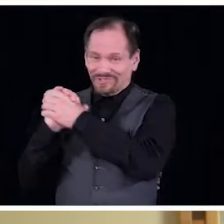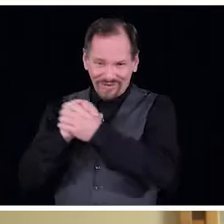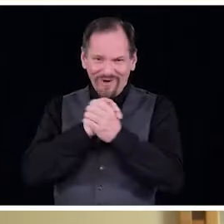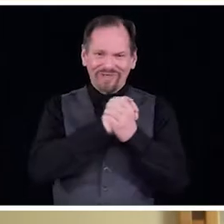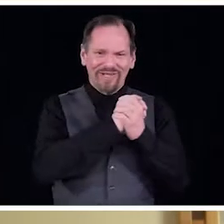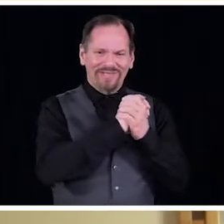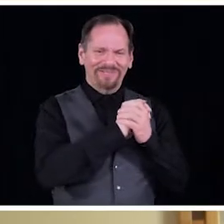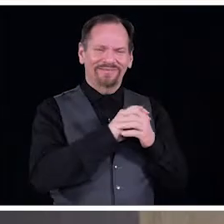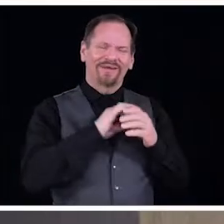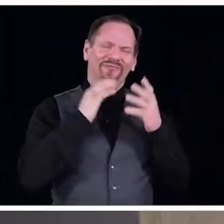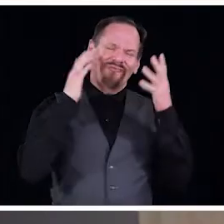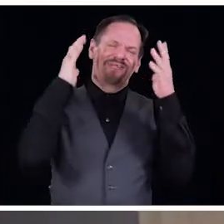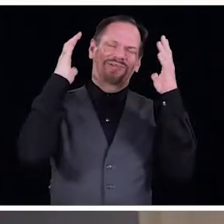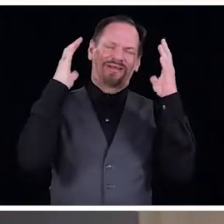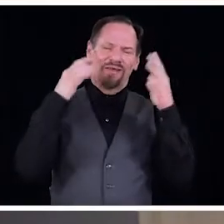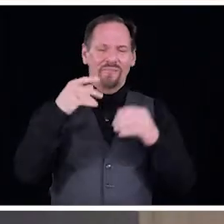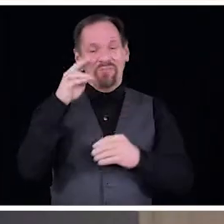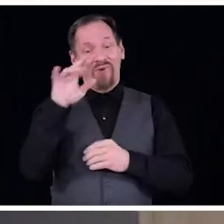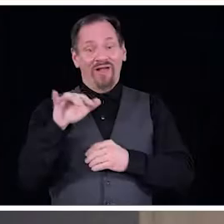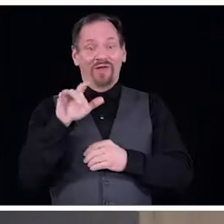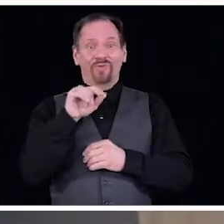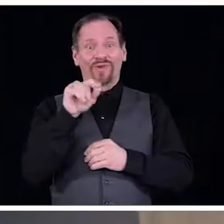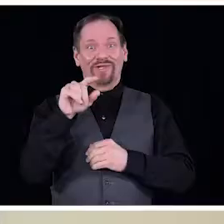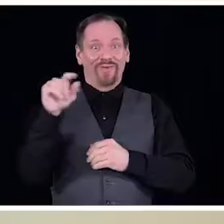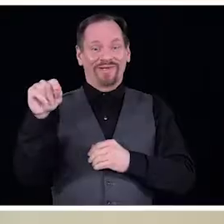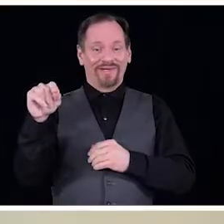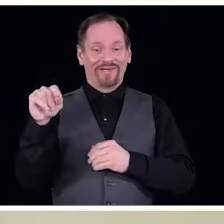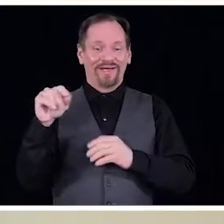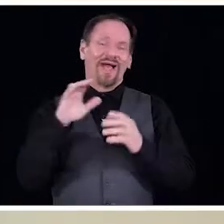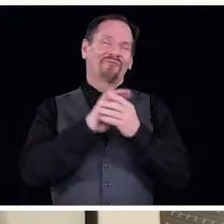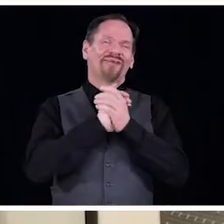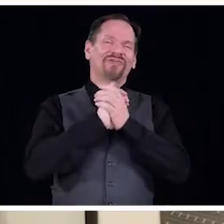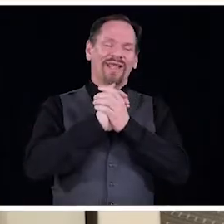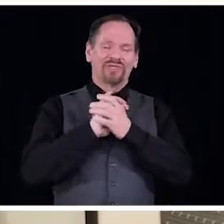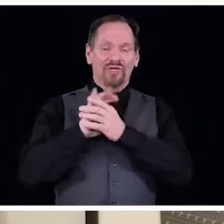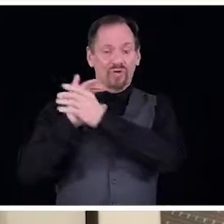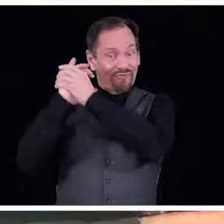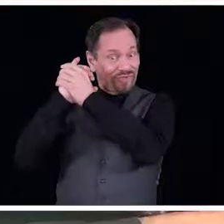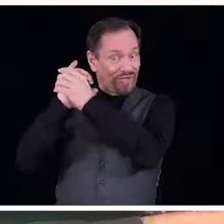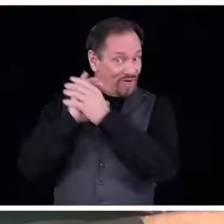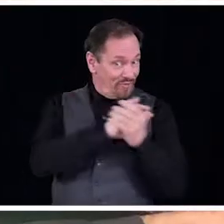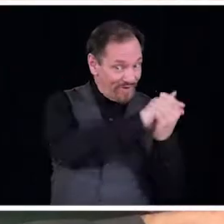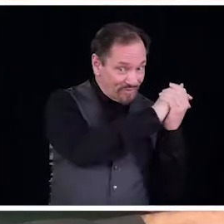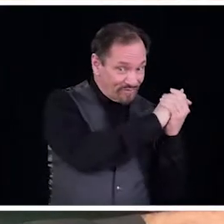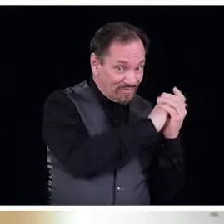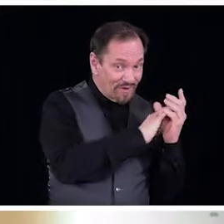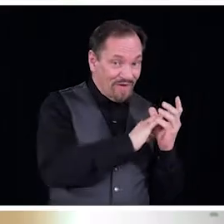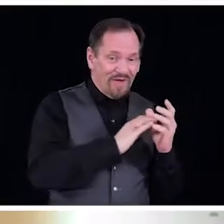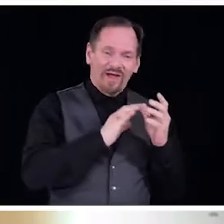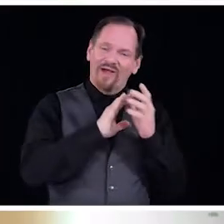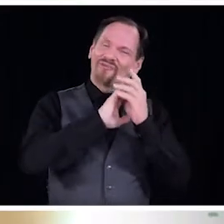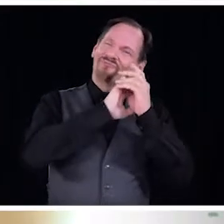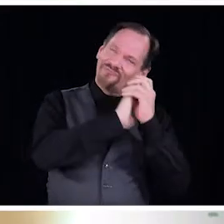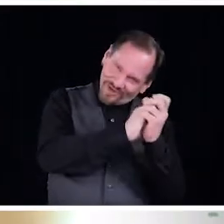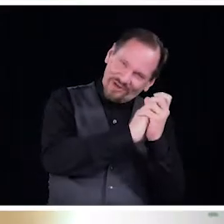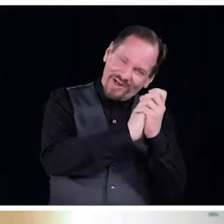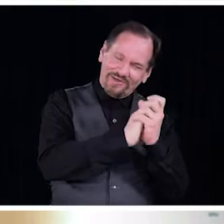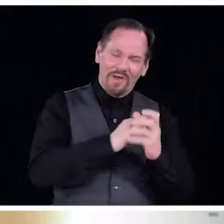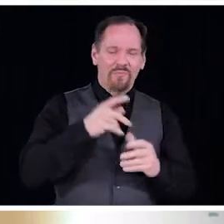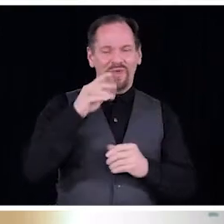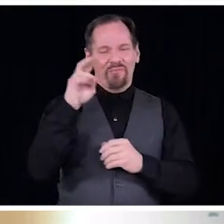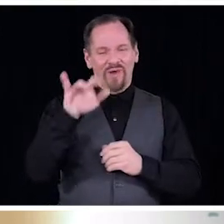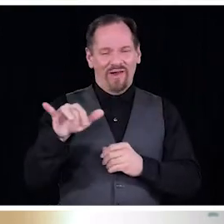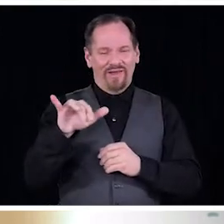Congratulations. Congratulations. Peabody Class of 2020. Congratulations. Congratulations. Congratulations. Congratulations,